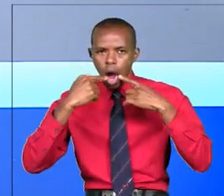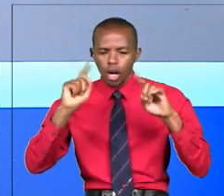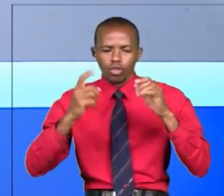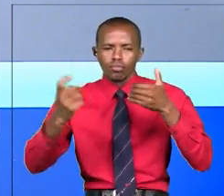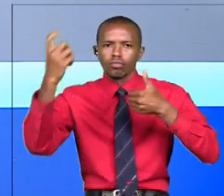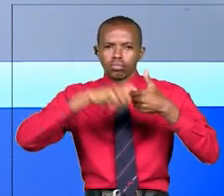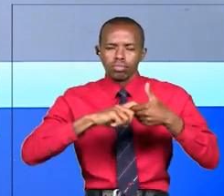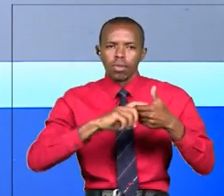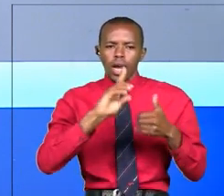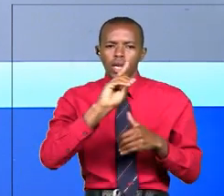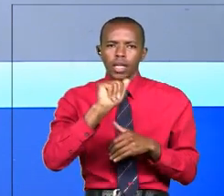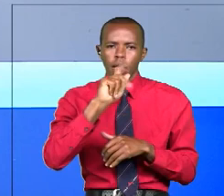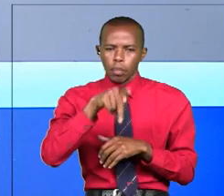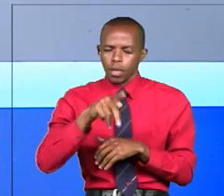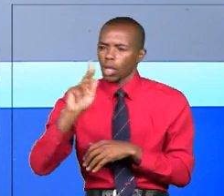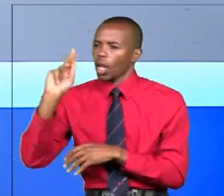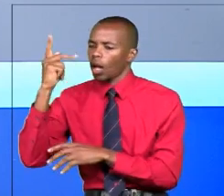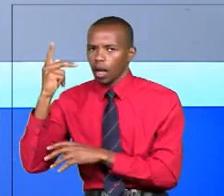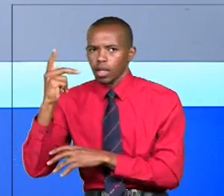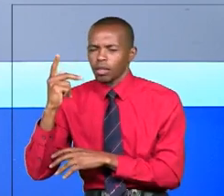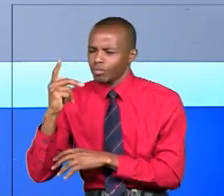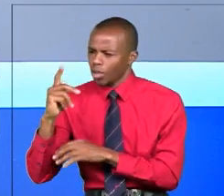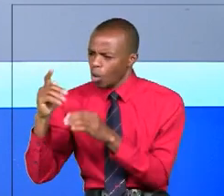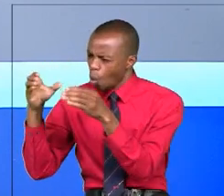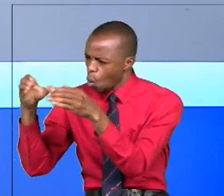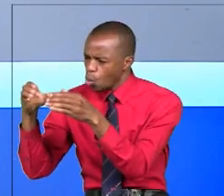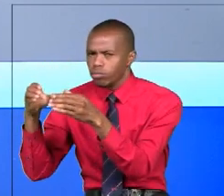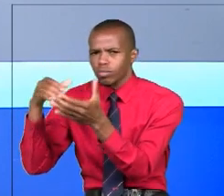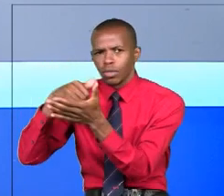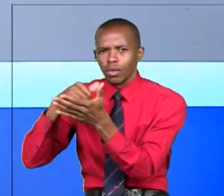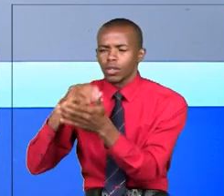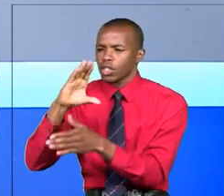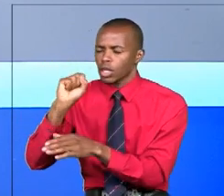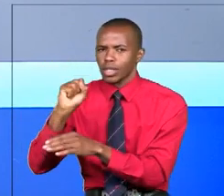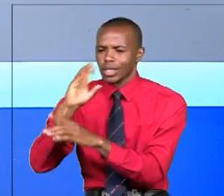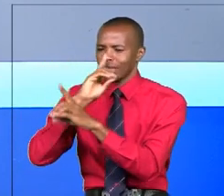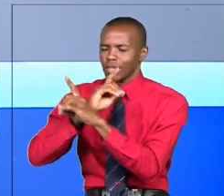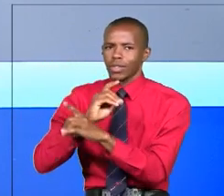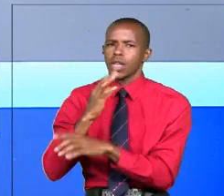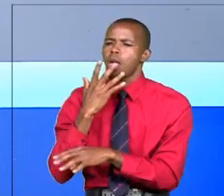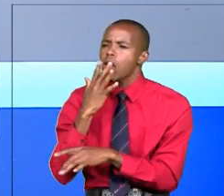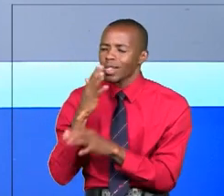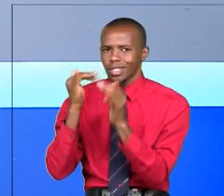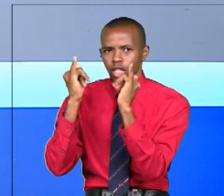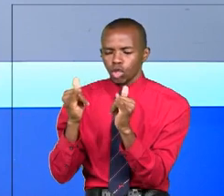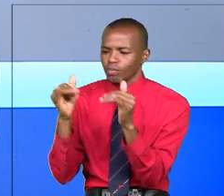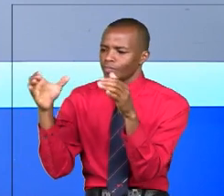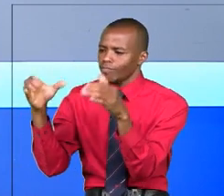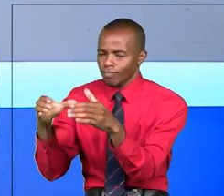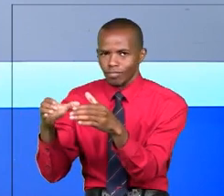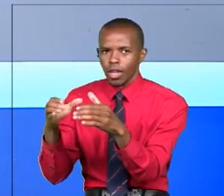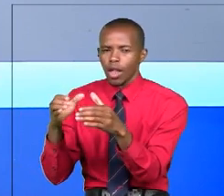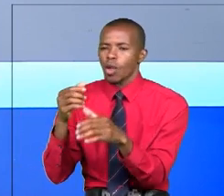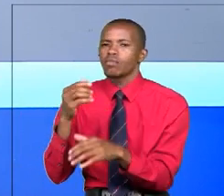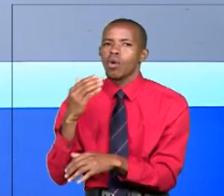Action Party of Kenya. The party that is affiliated to the Defence Cabinet Secretary Eugene Amalwa is the latest entry into the Luya